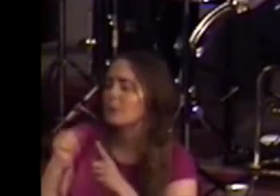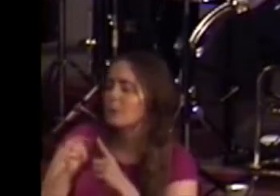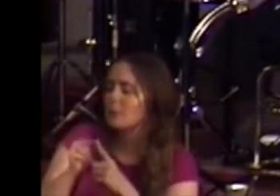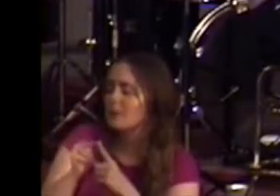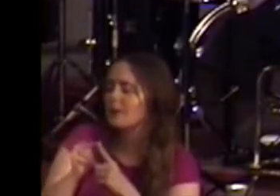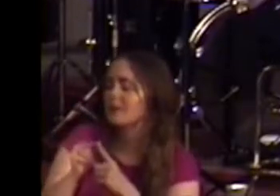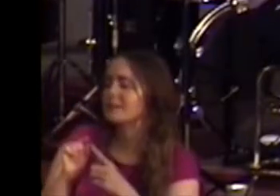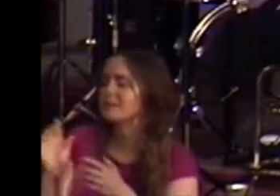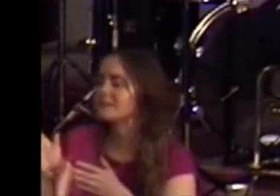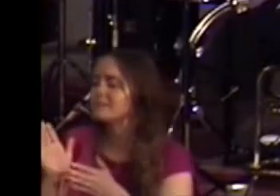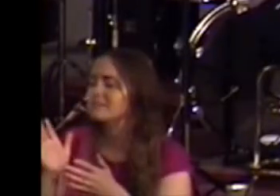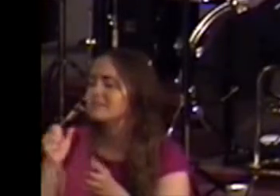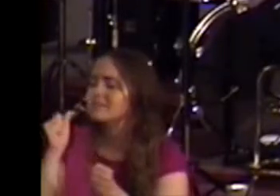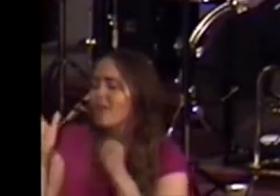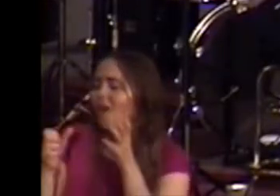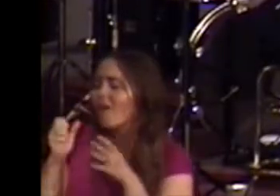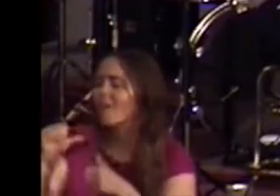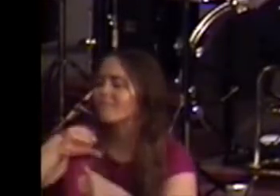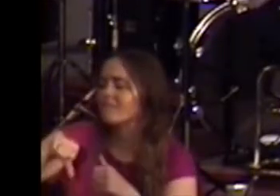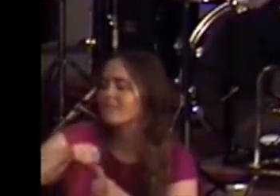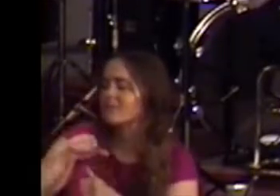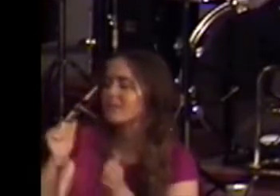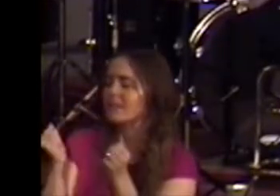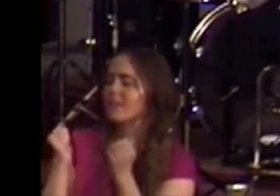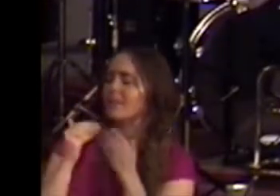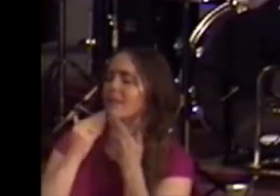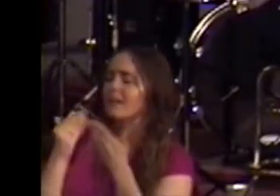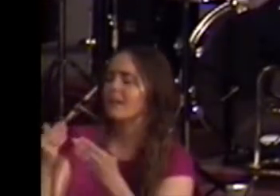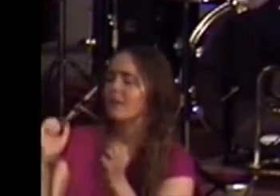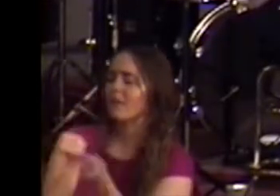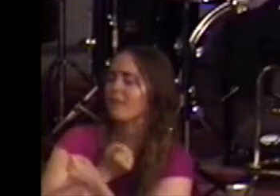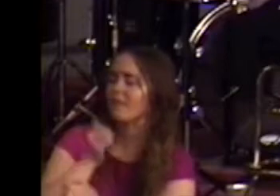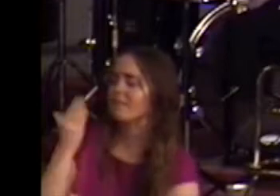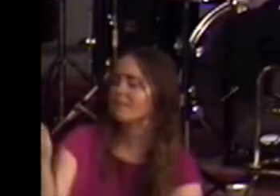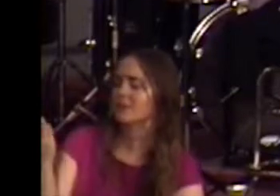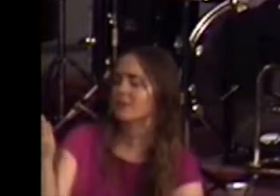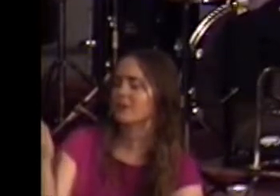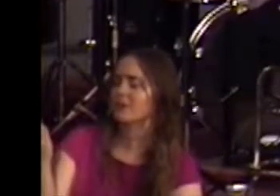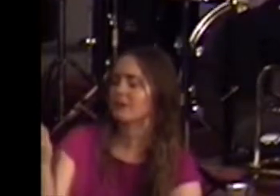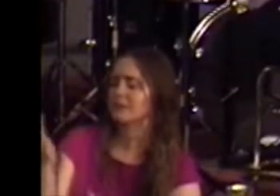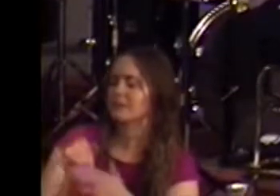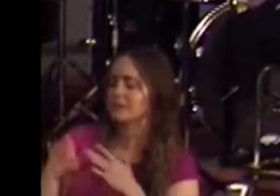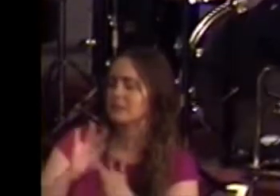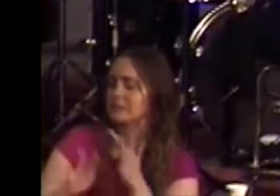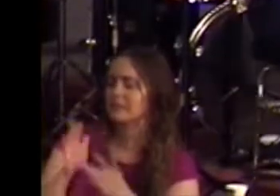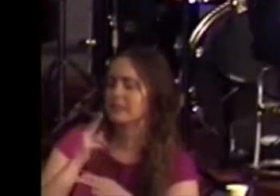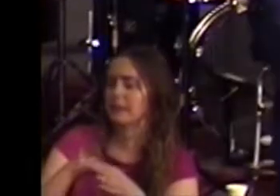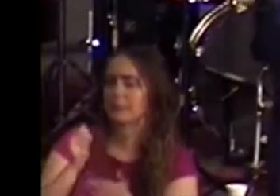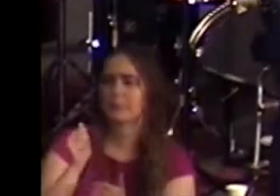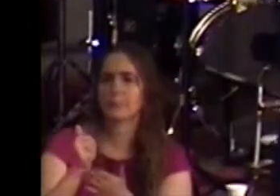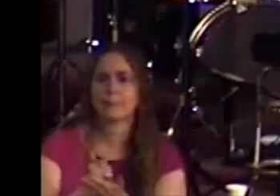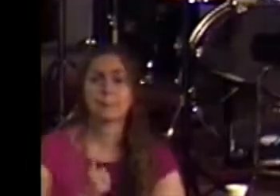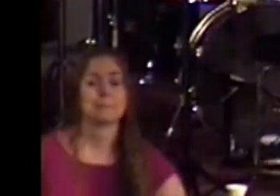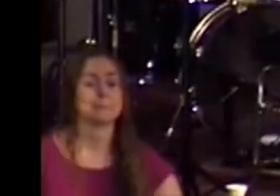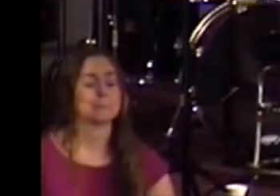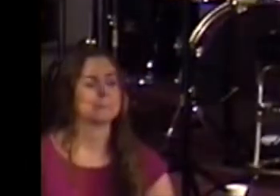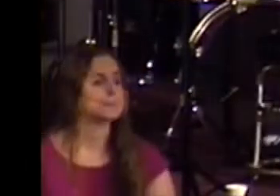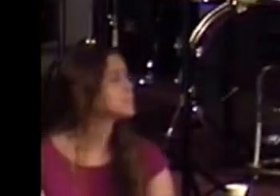God, we're just so thankful for this morning. We love you, Lord. We love you, and we love the cross. It's in Jesus' name we pray. Amen. Amen. Thanks, buddy.